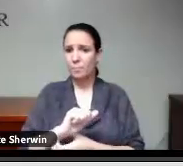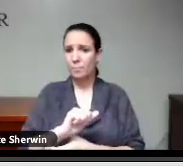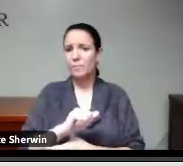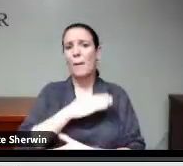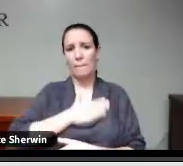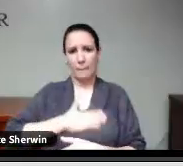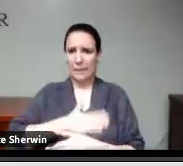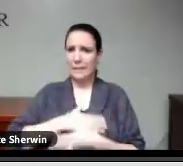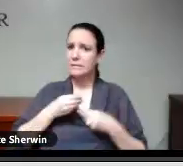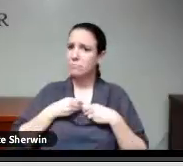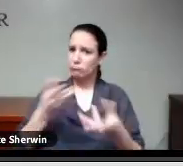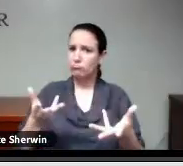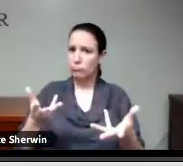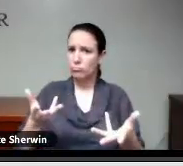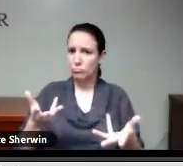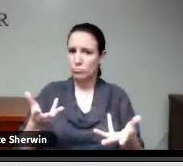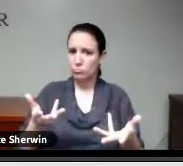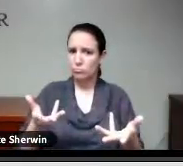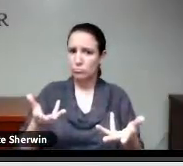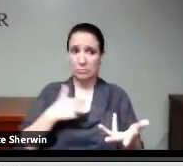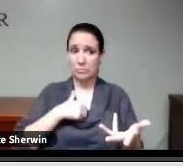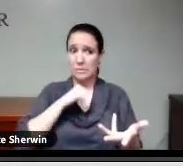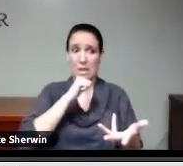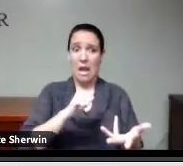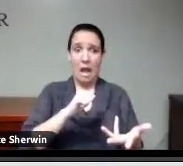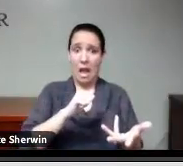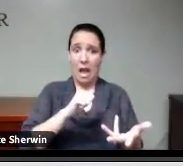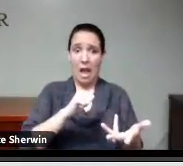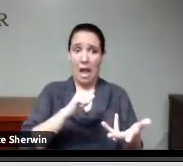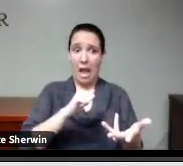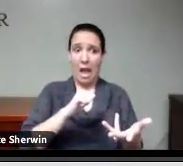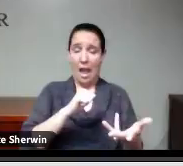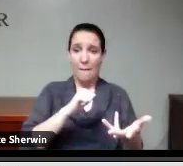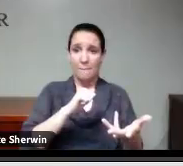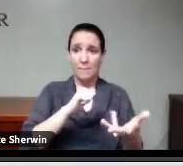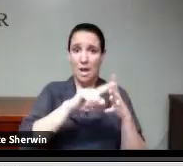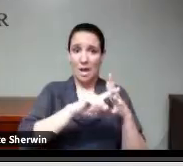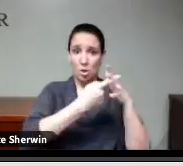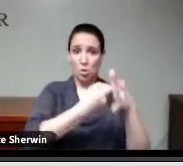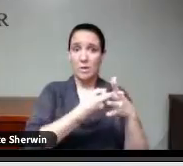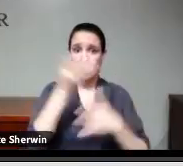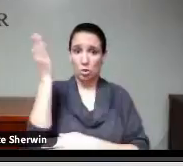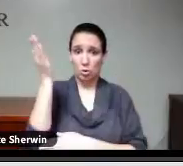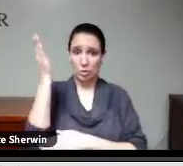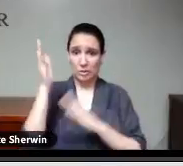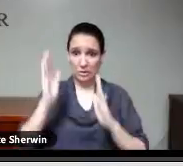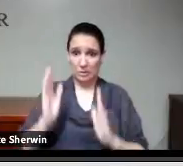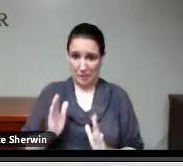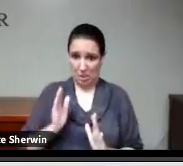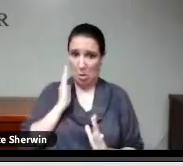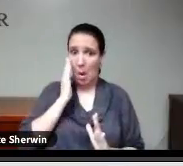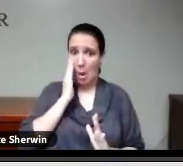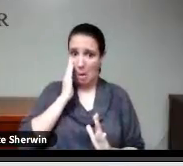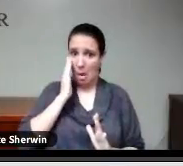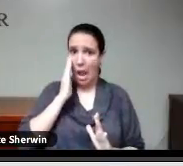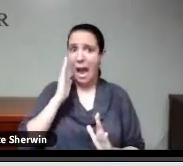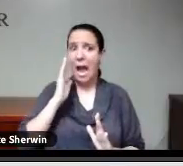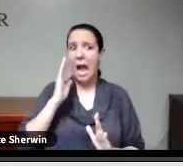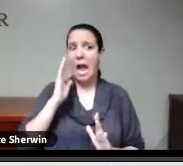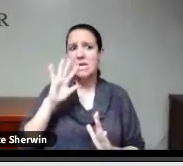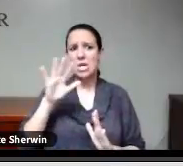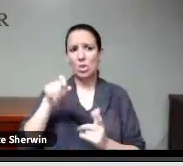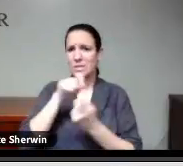those. I am not the originally scheduled speaker on this topic, and so I know that there was mention in the description about a particular tool